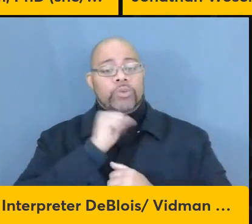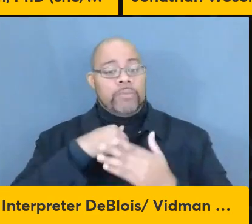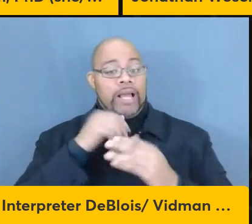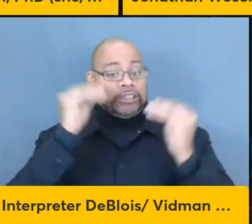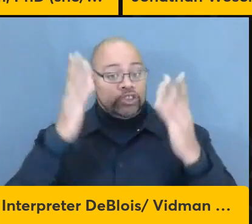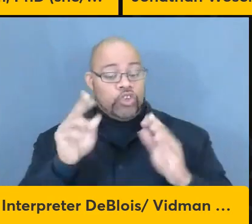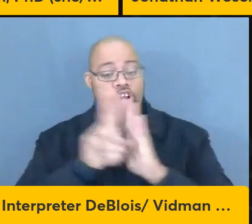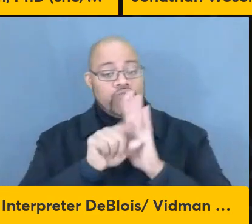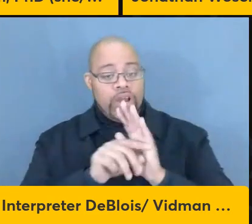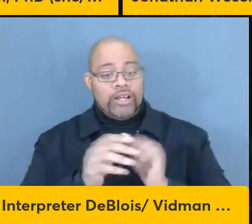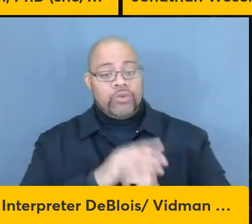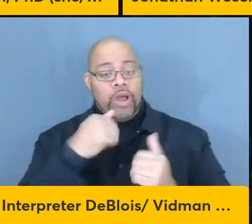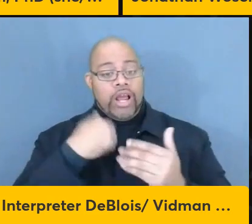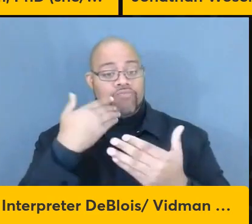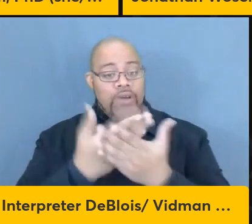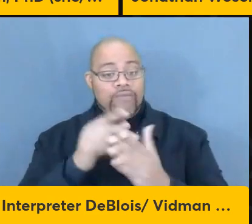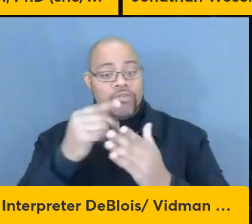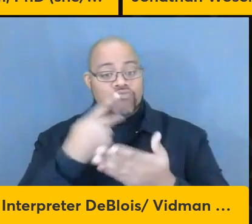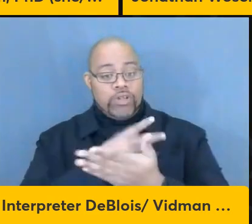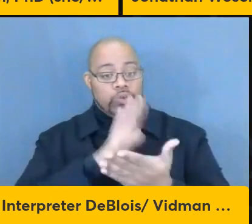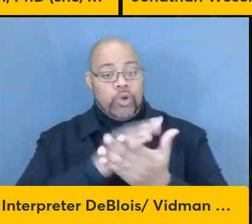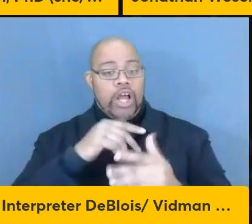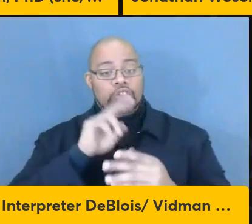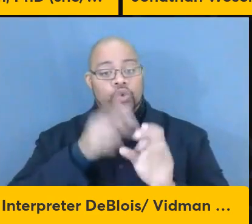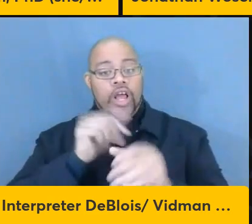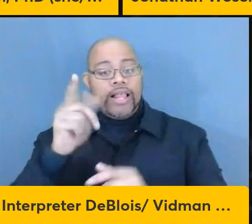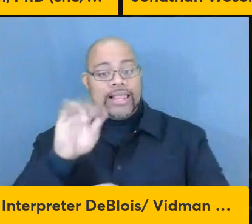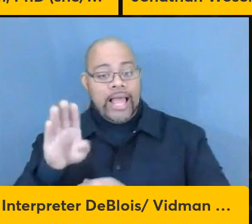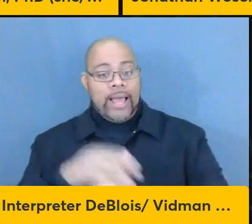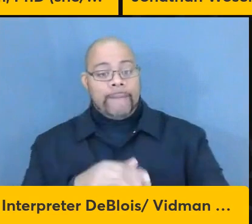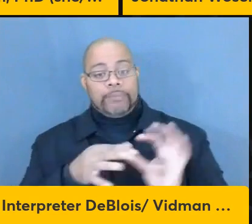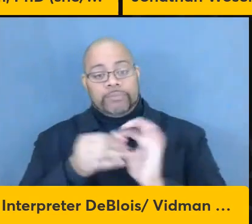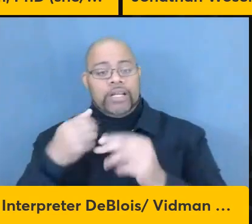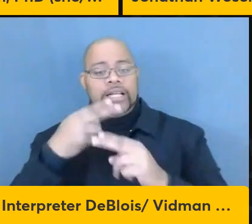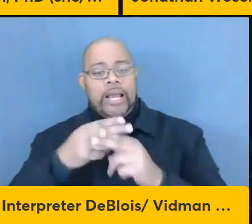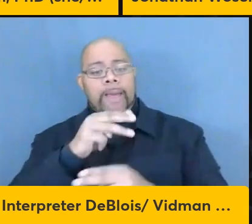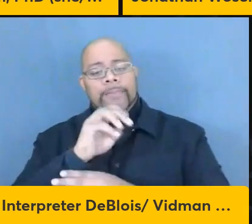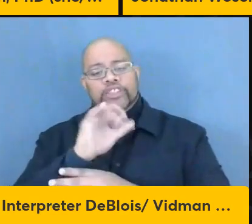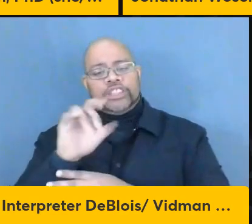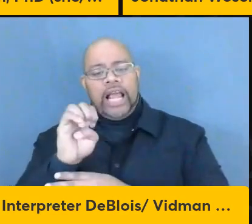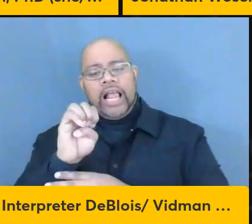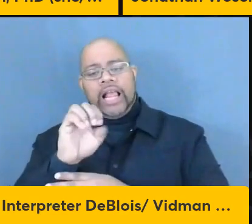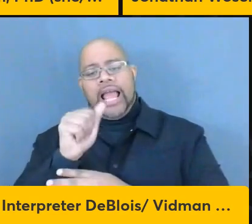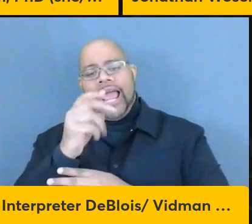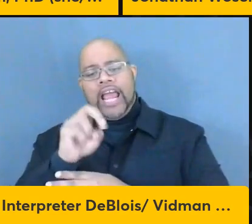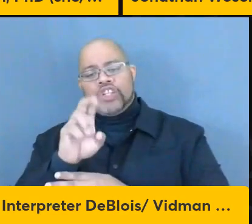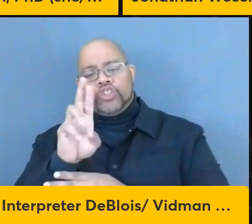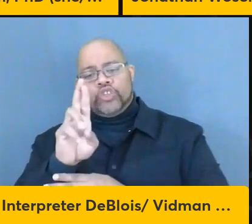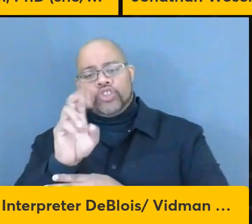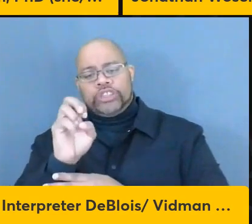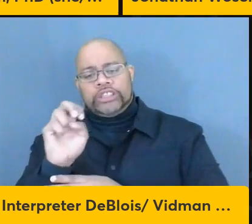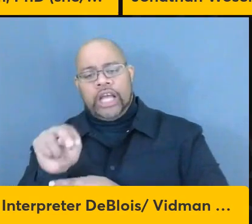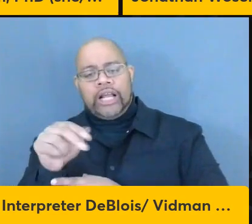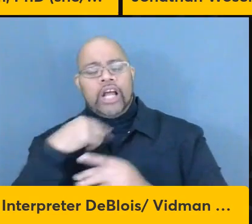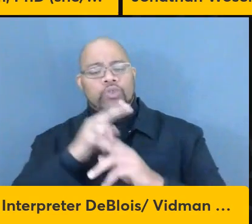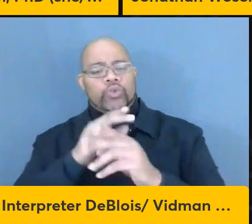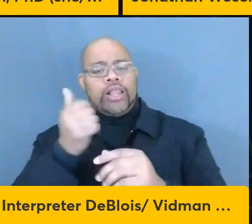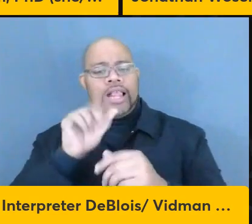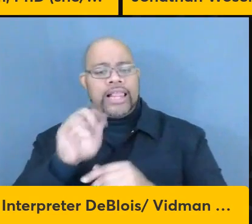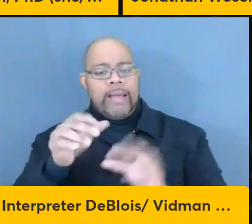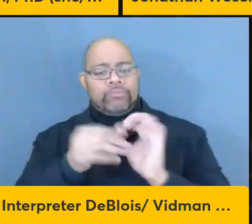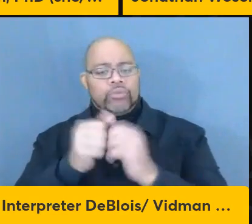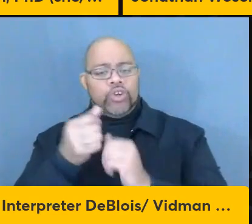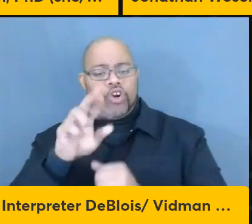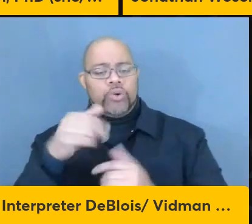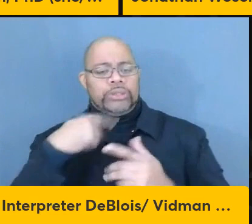in undergrad. When I got to grad school, I joined another lab adjacent to her. Her name is Michelle Anderson. I joined another lab adjacent to her, and so we